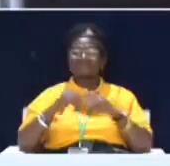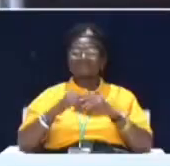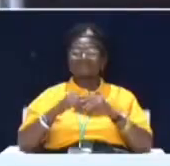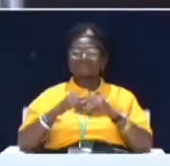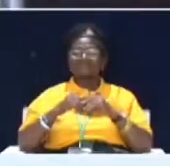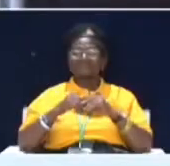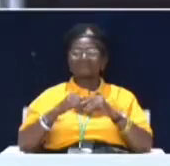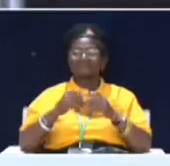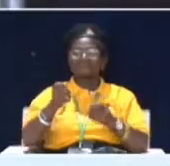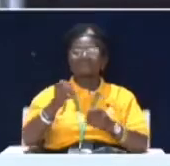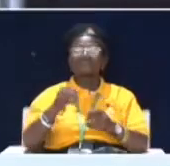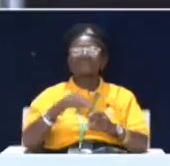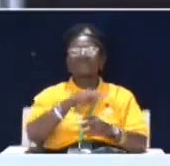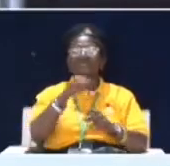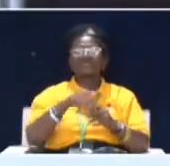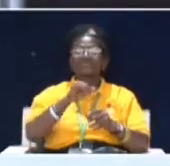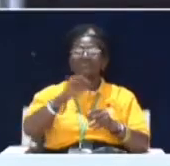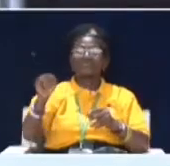Including the